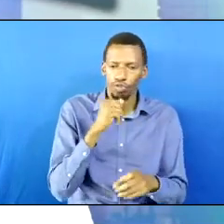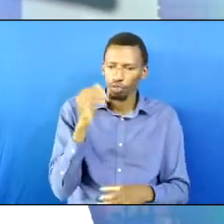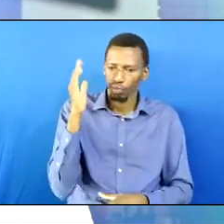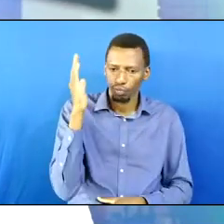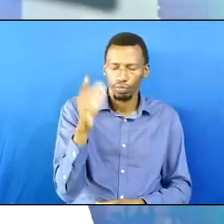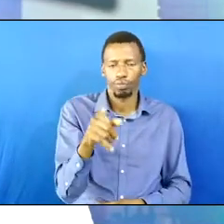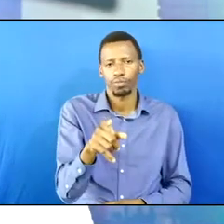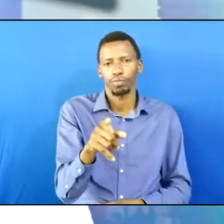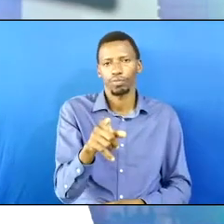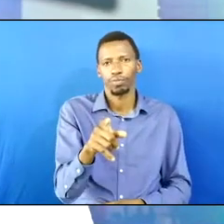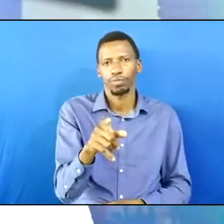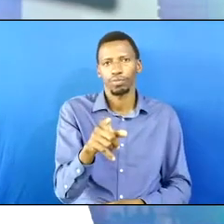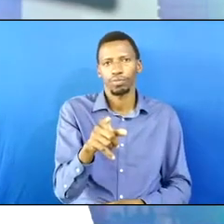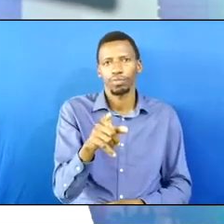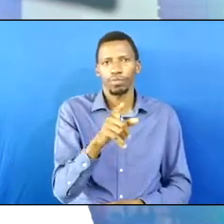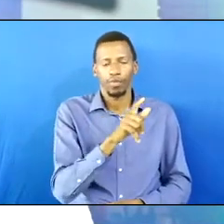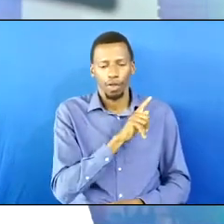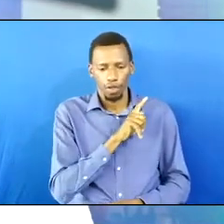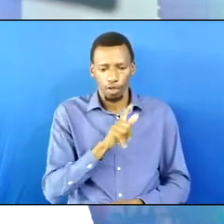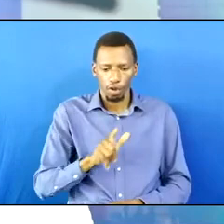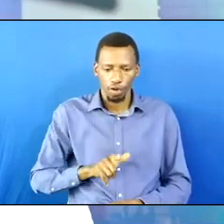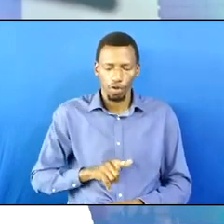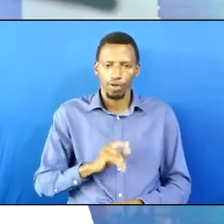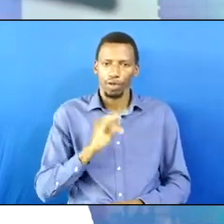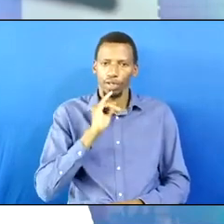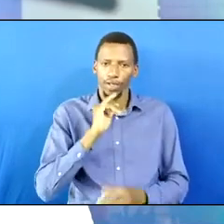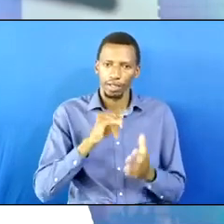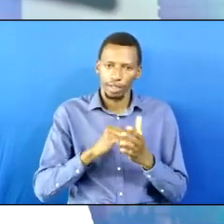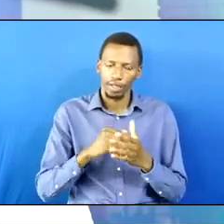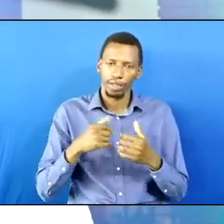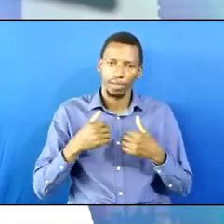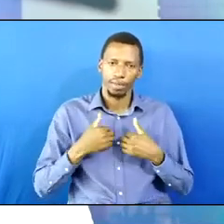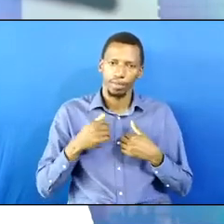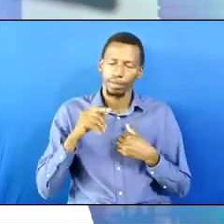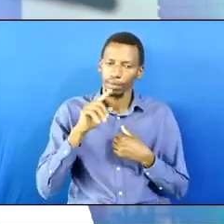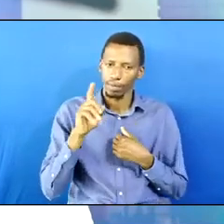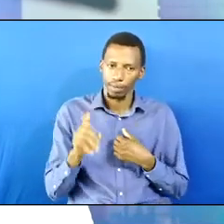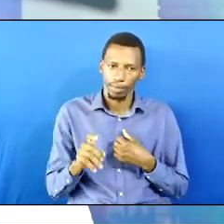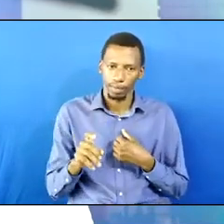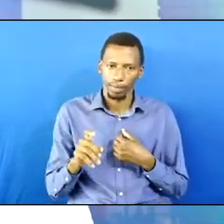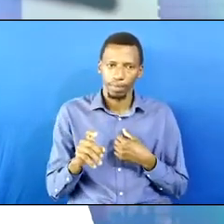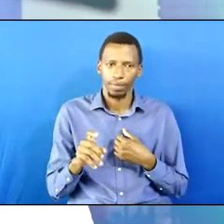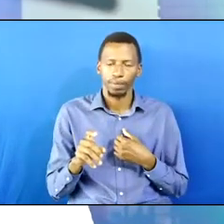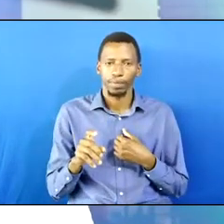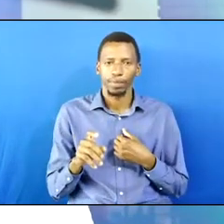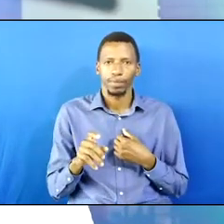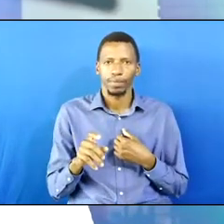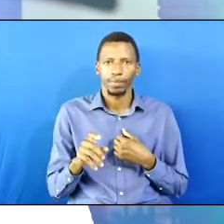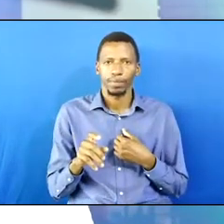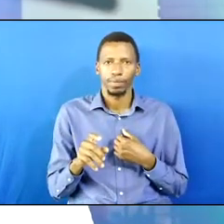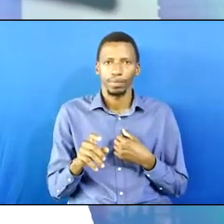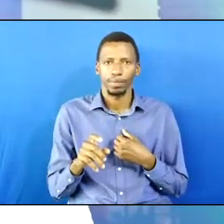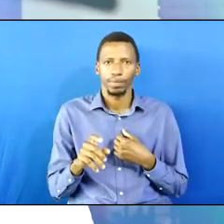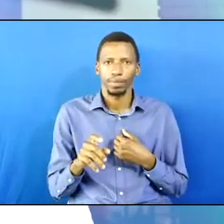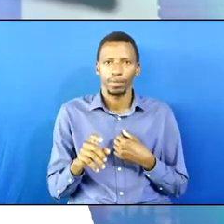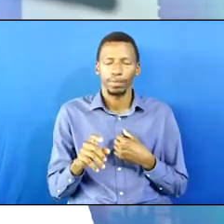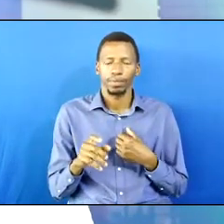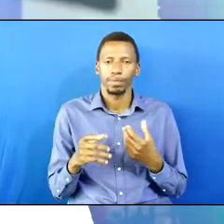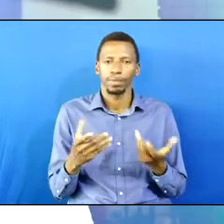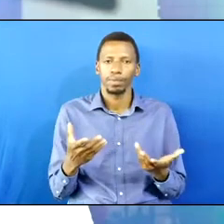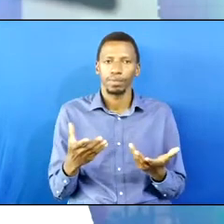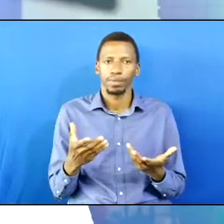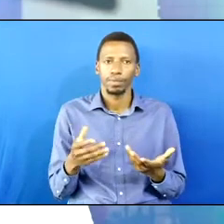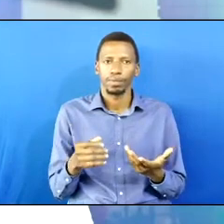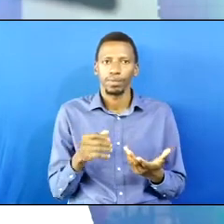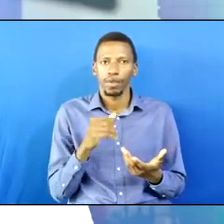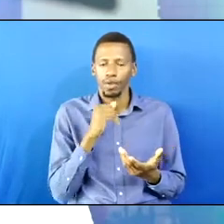you. Lord, is it I? Let it not be you to betray your Creator.